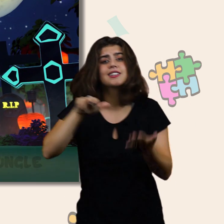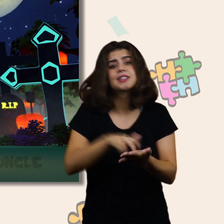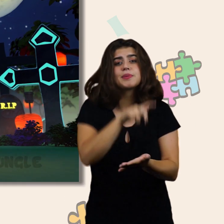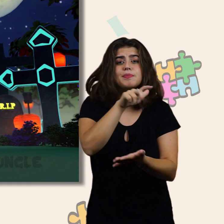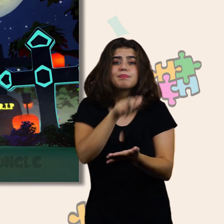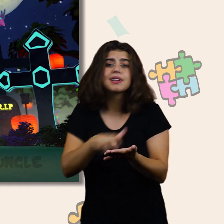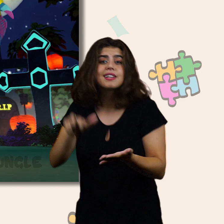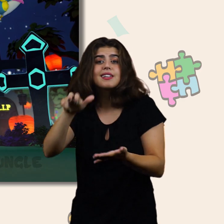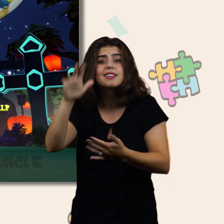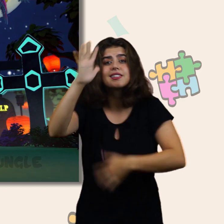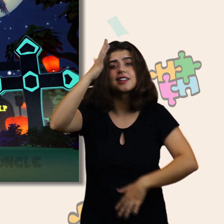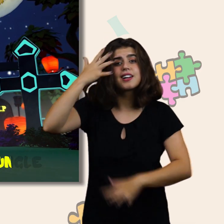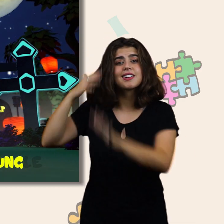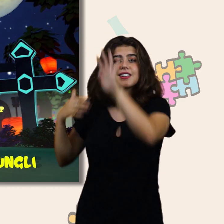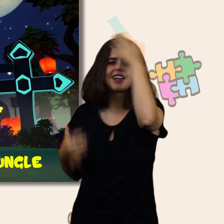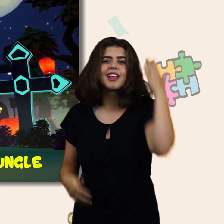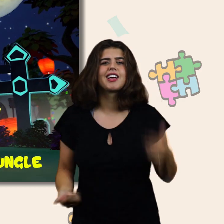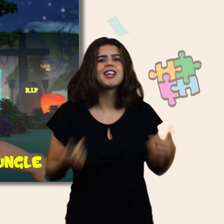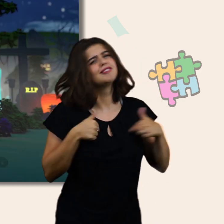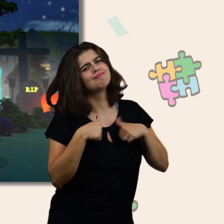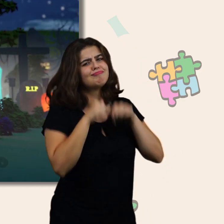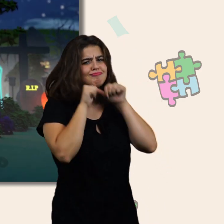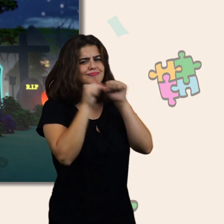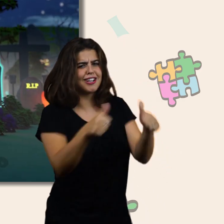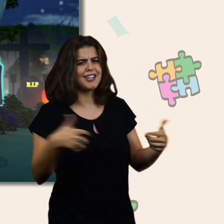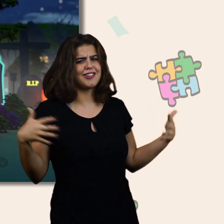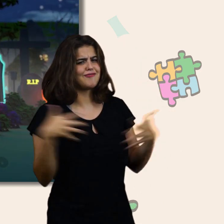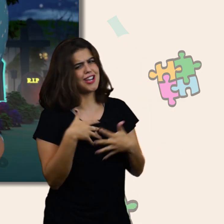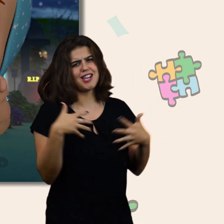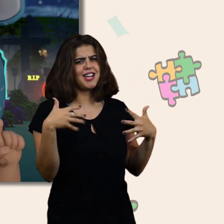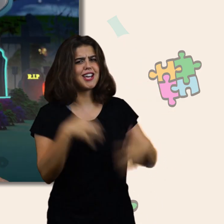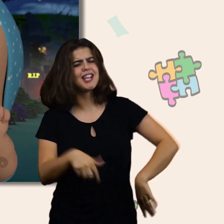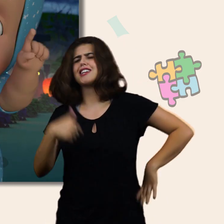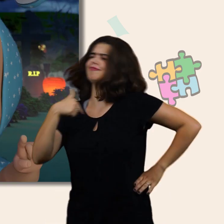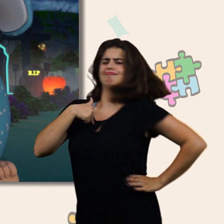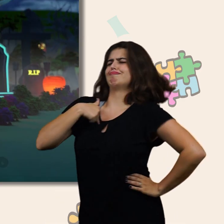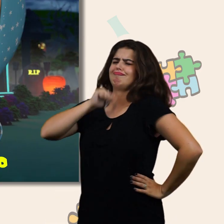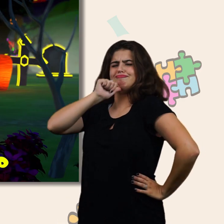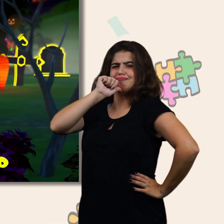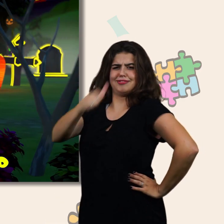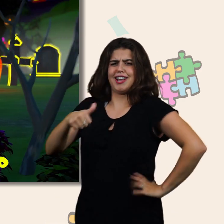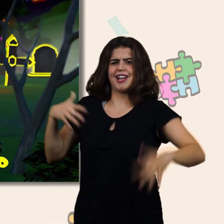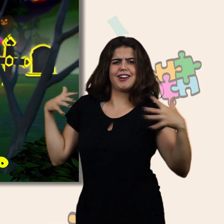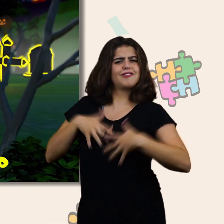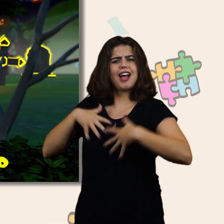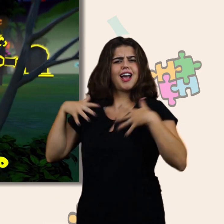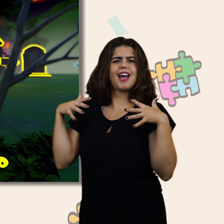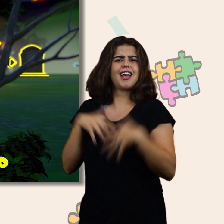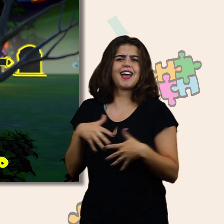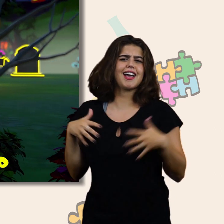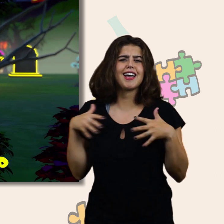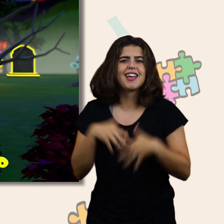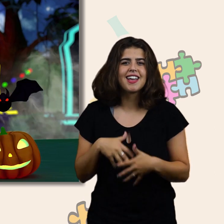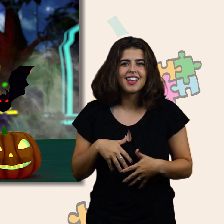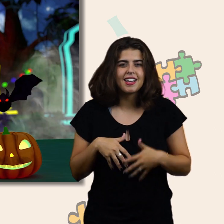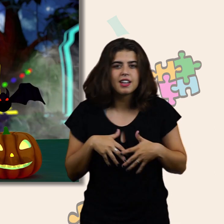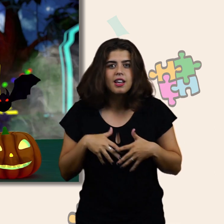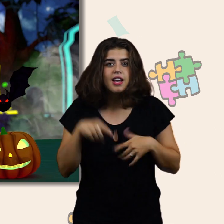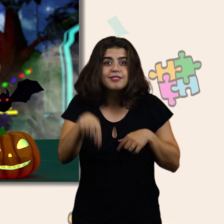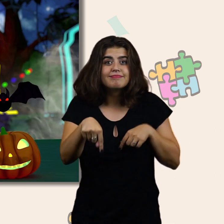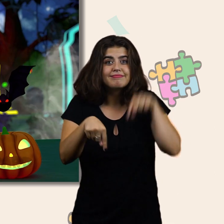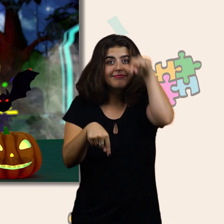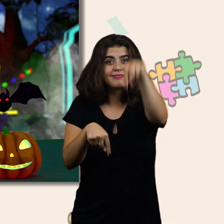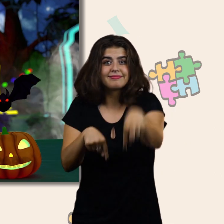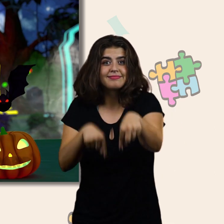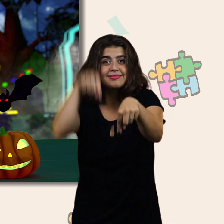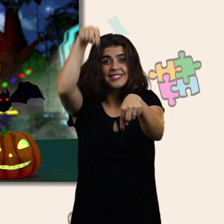jungle, skipping in the jungle. We're not afraid, we're not afraid. One